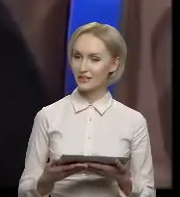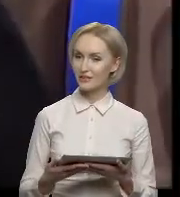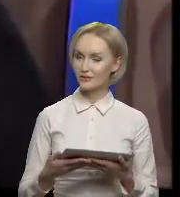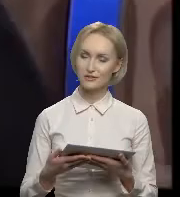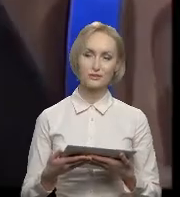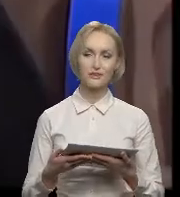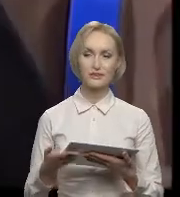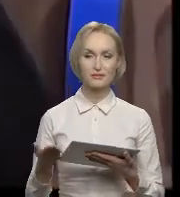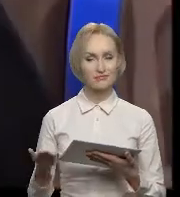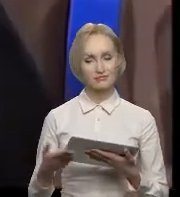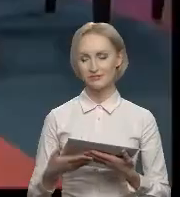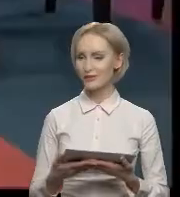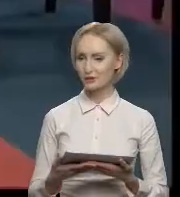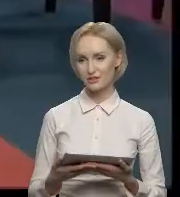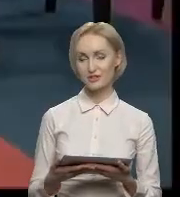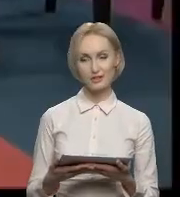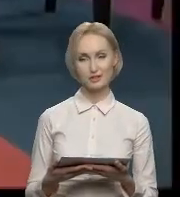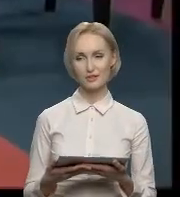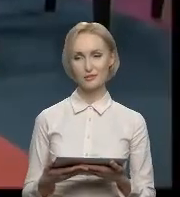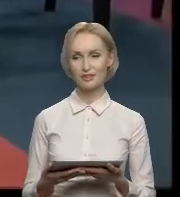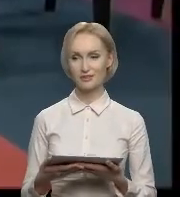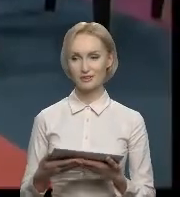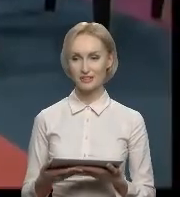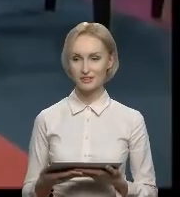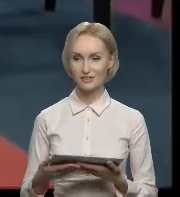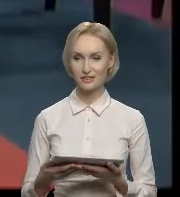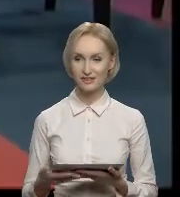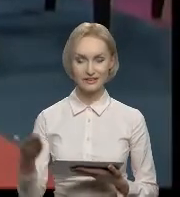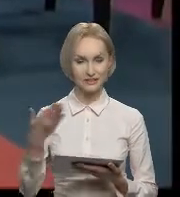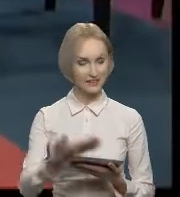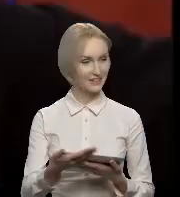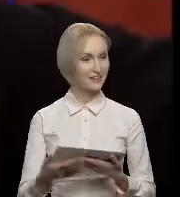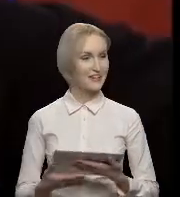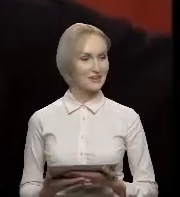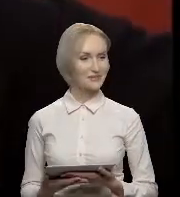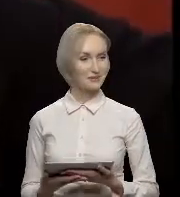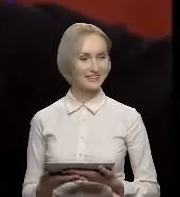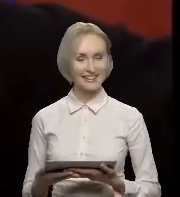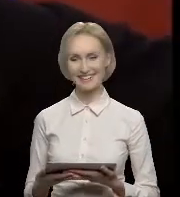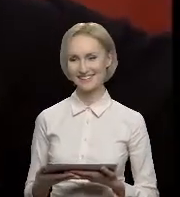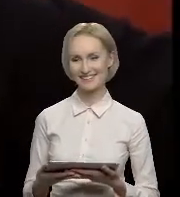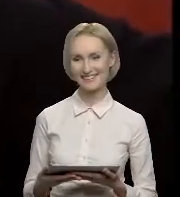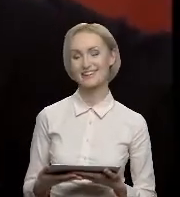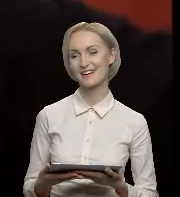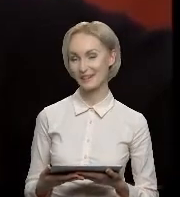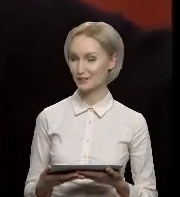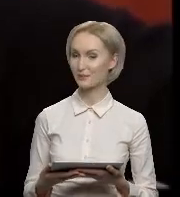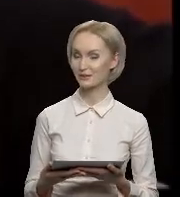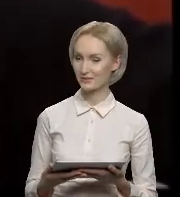First of all, that's my best friend. It shouldn't matter. Best friend. And not treat her as such.